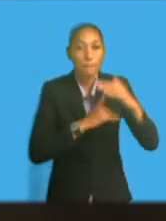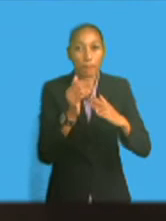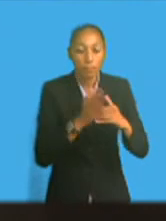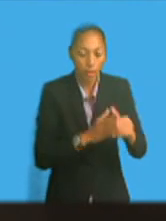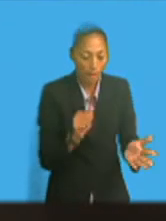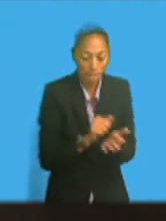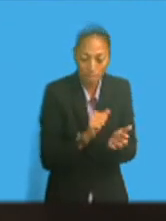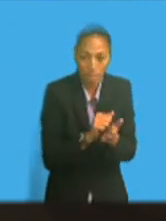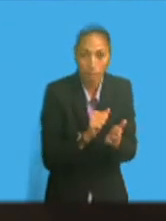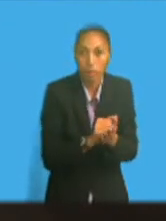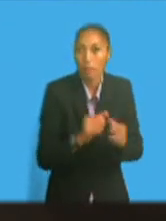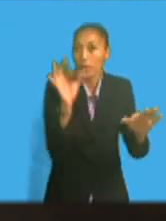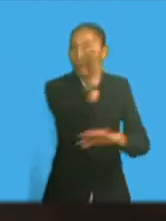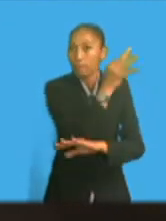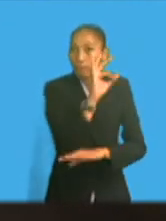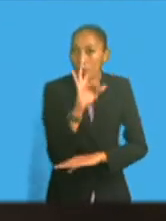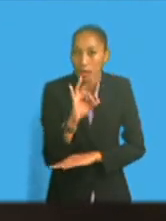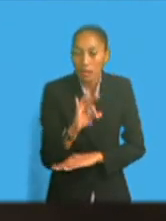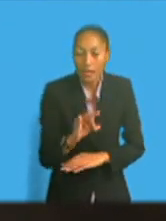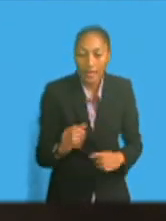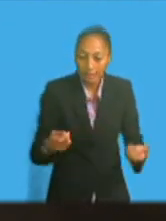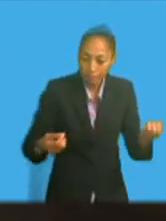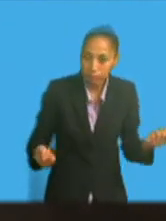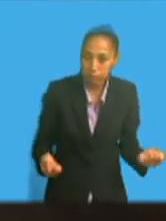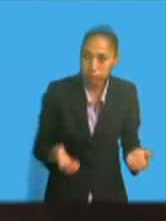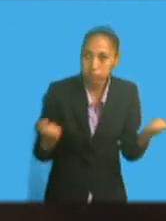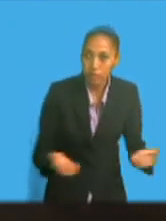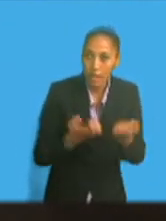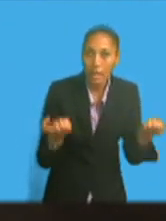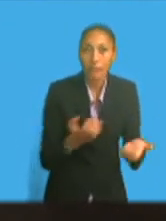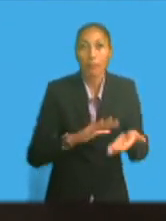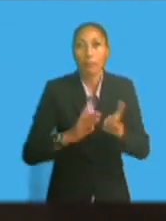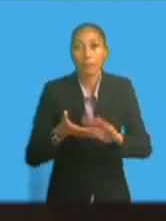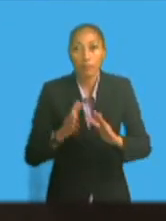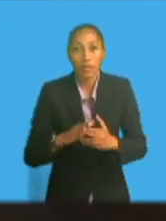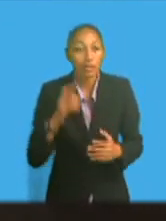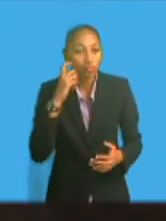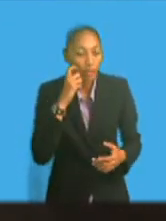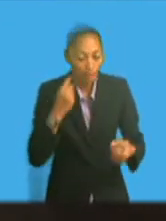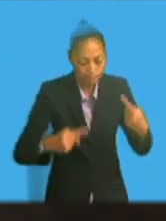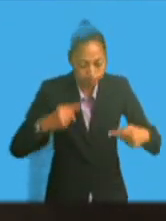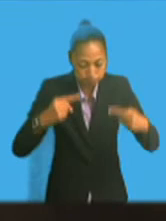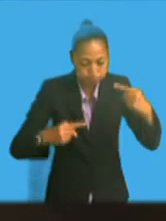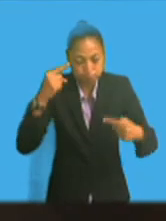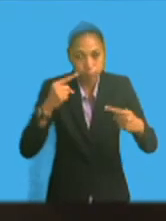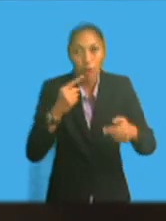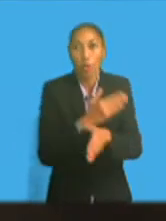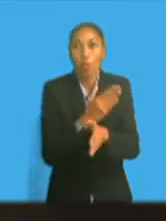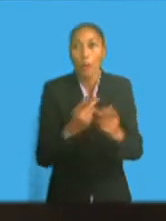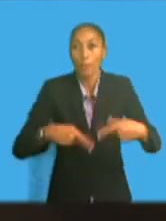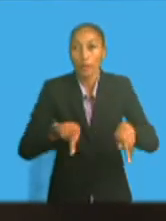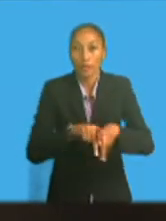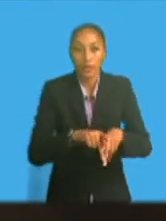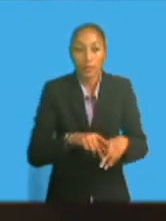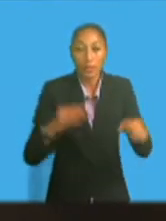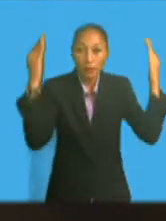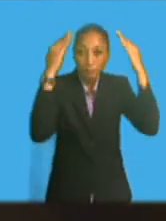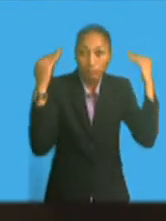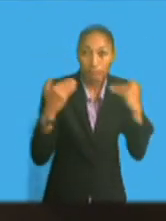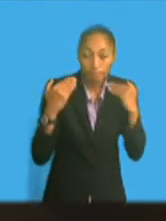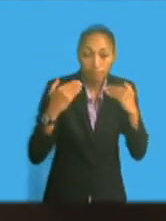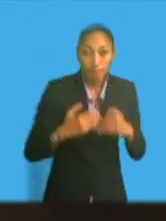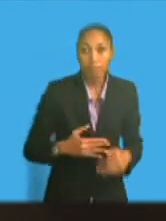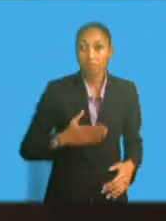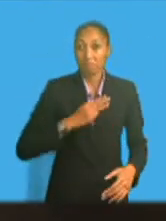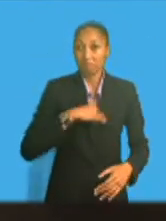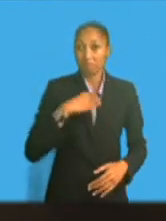sector, enhancing community livelihood, and creating competitive workforce. Madam Speaker, my ministry is committed